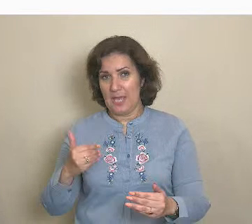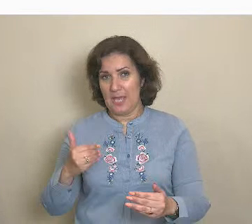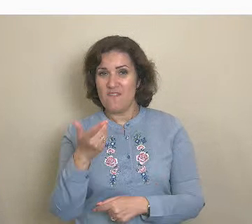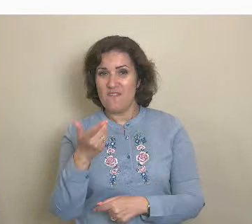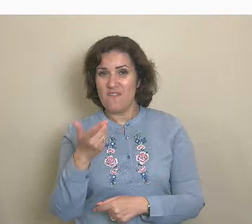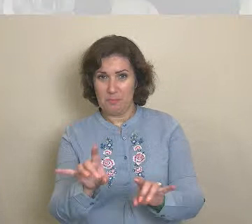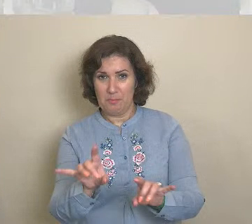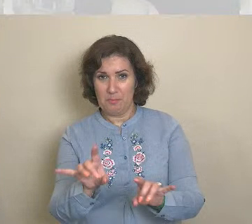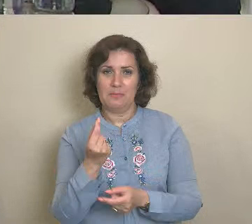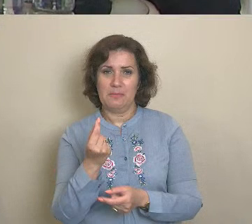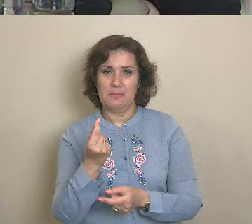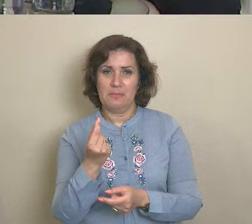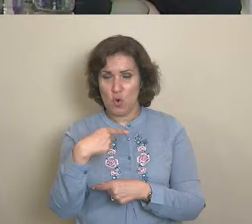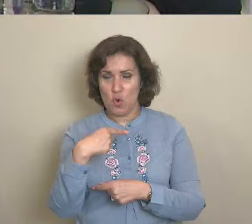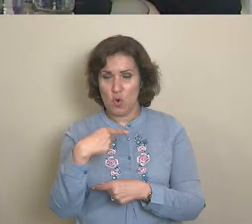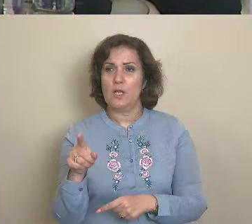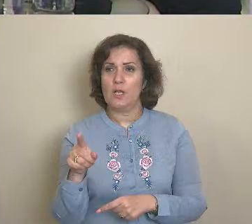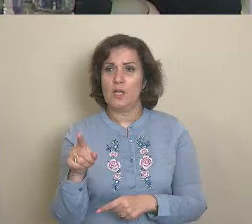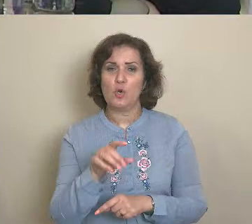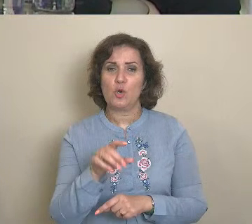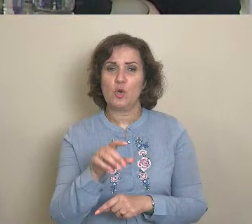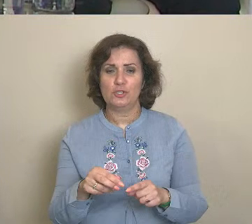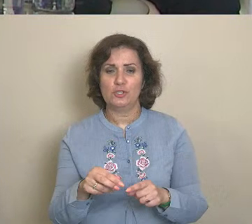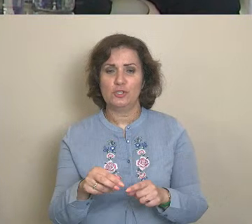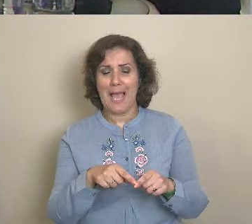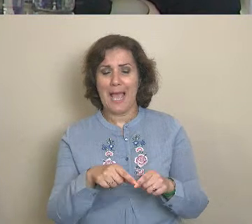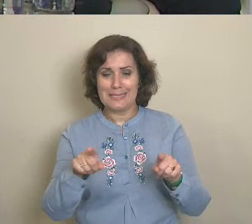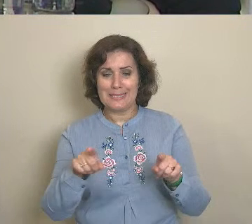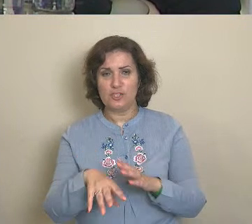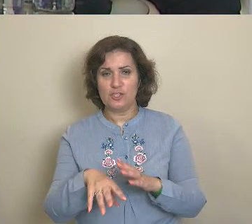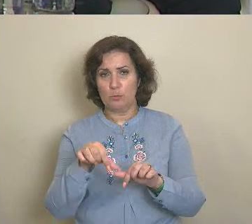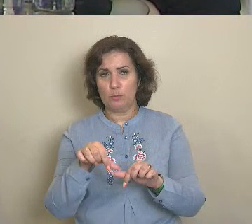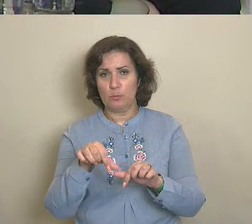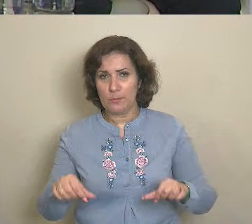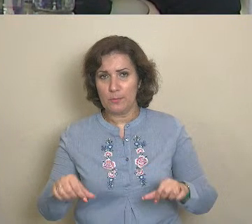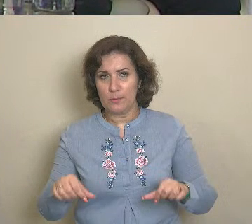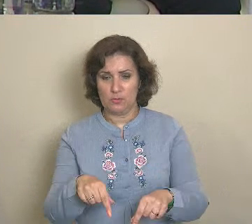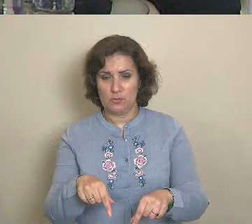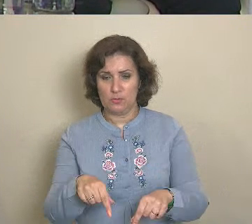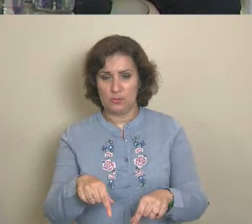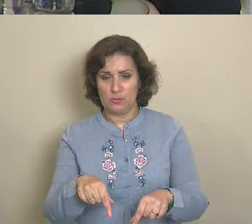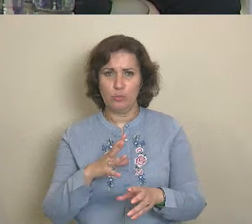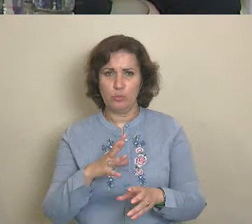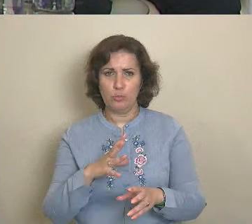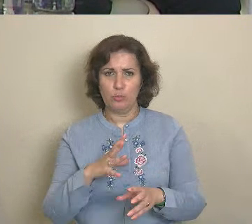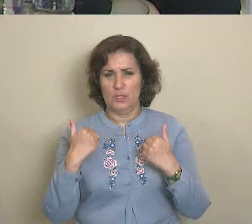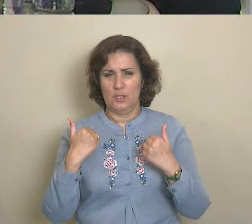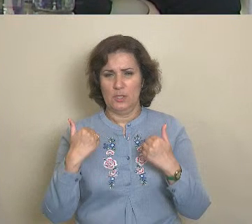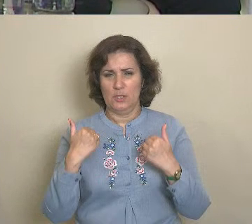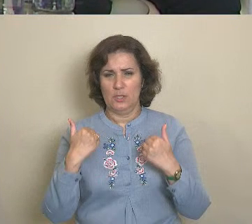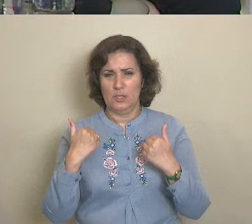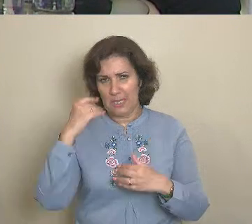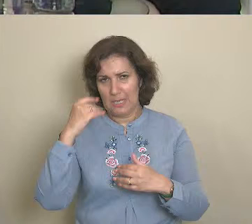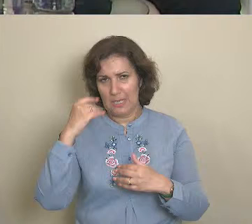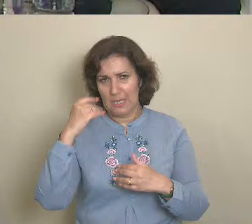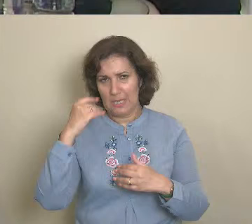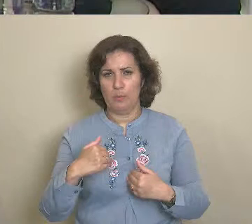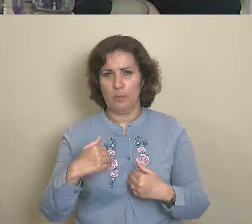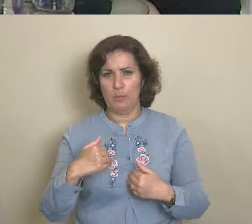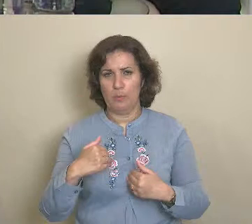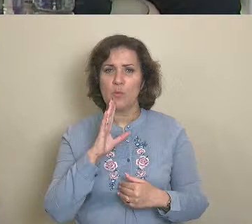At the previous webinar, we did speak that if it is a DEC, then we should